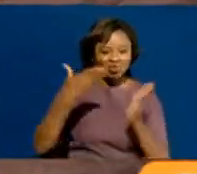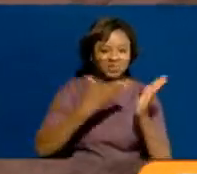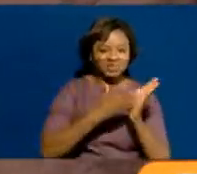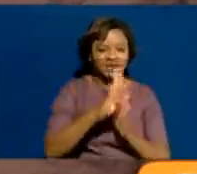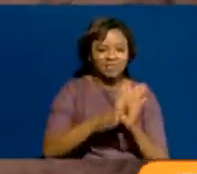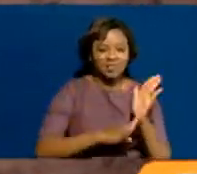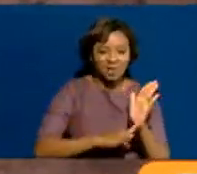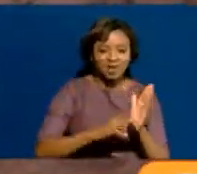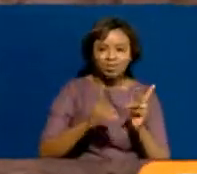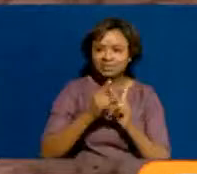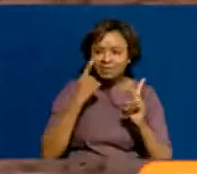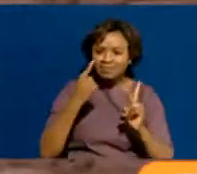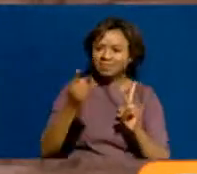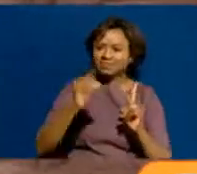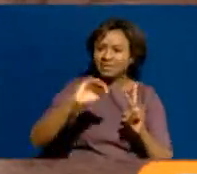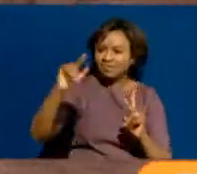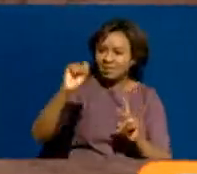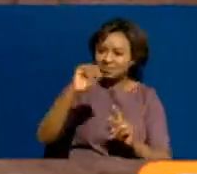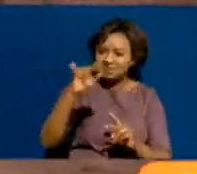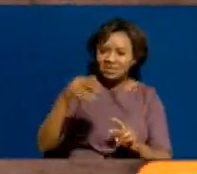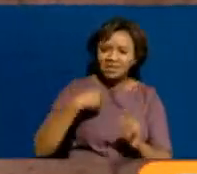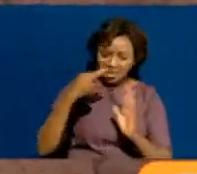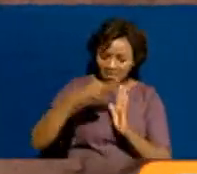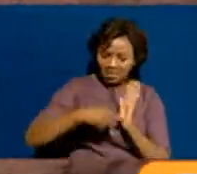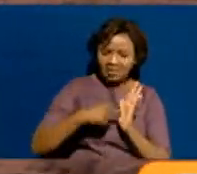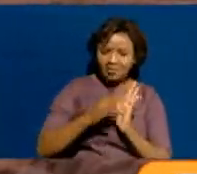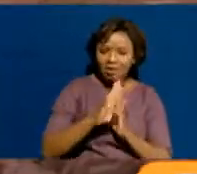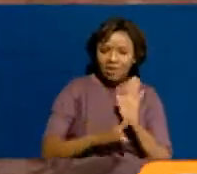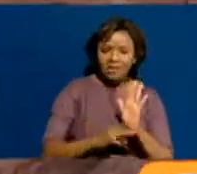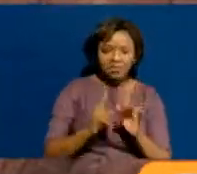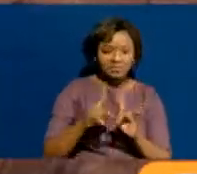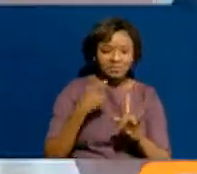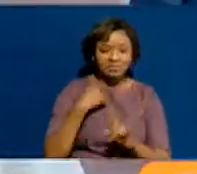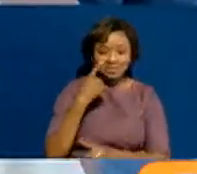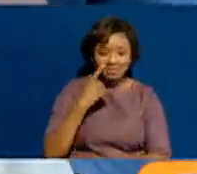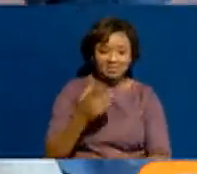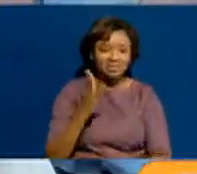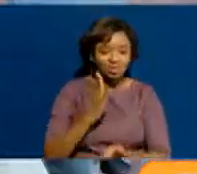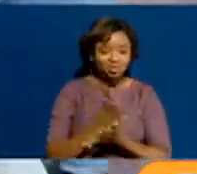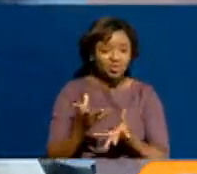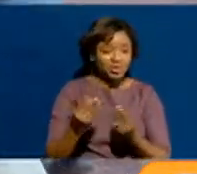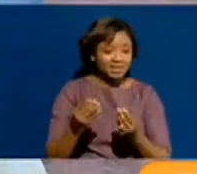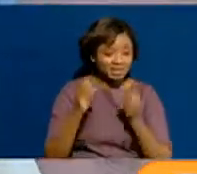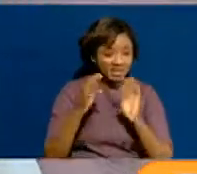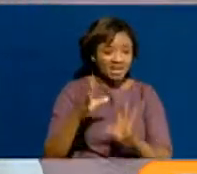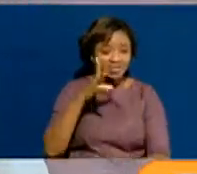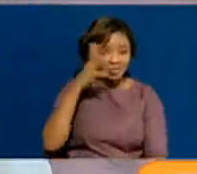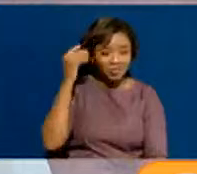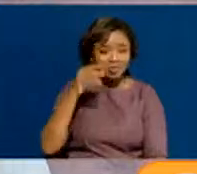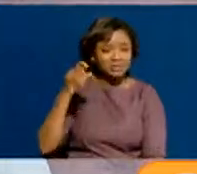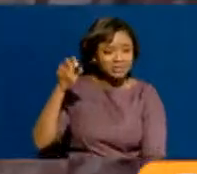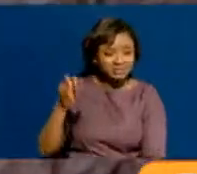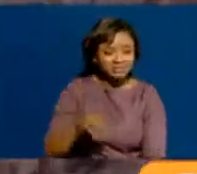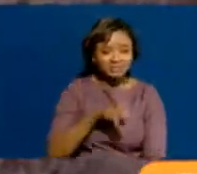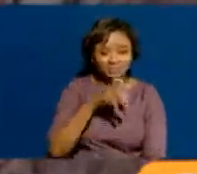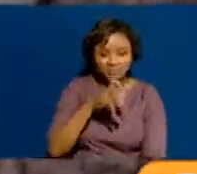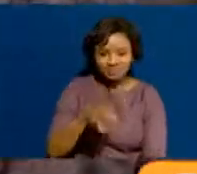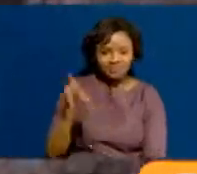Sinai, I read from the Bible. And I've seen how hard it costed Moses to keep the law of God.